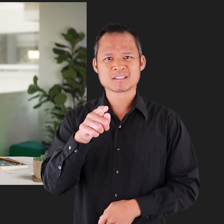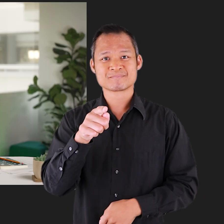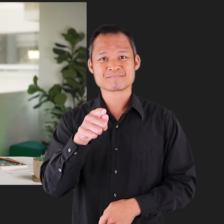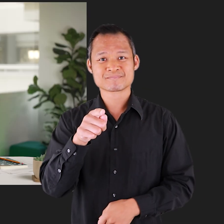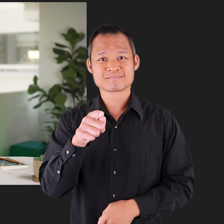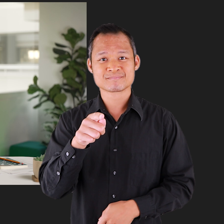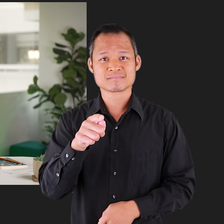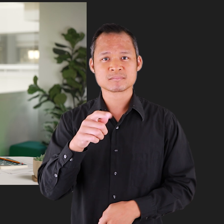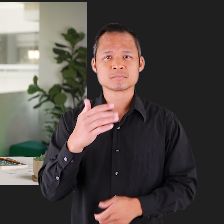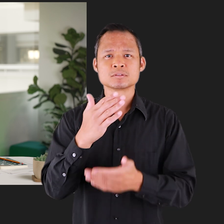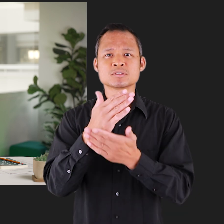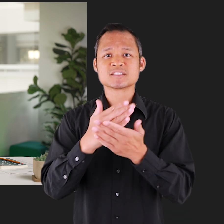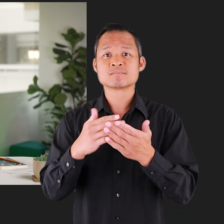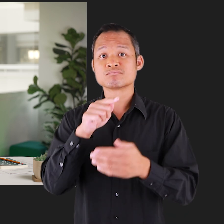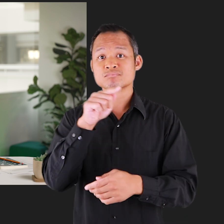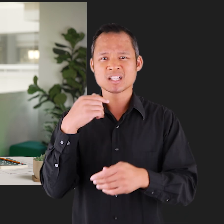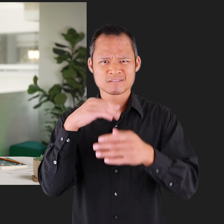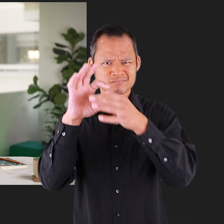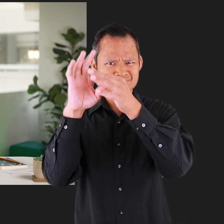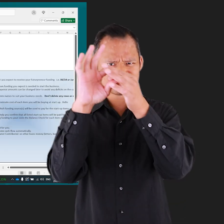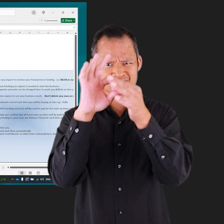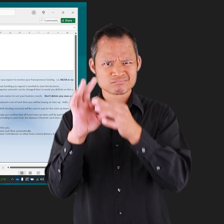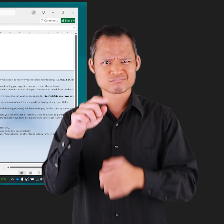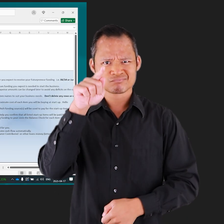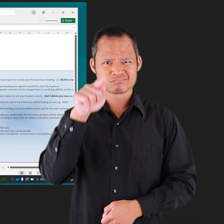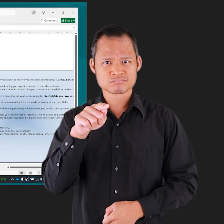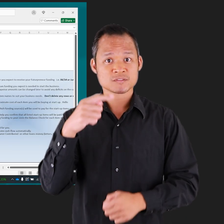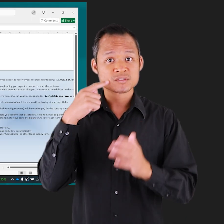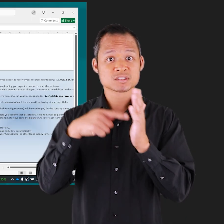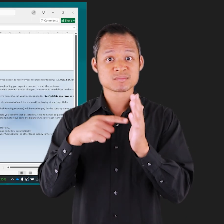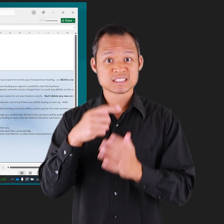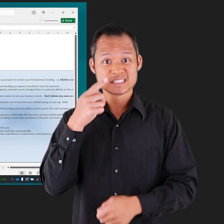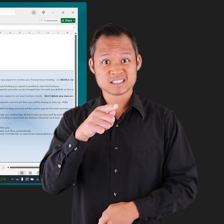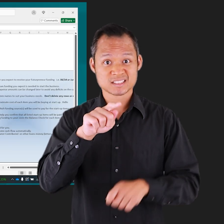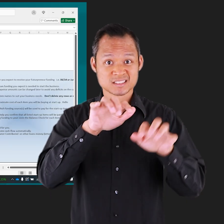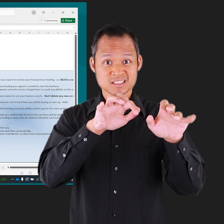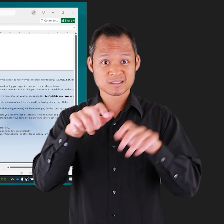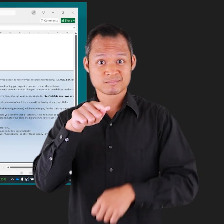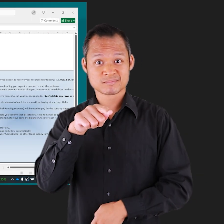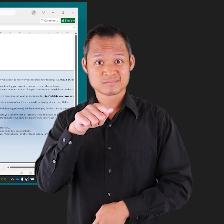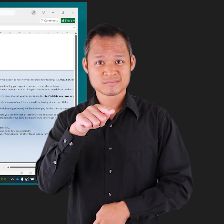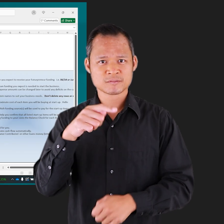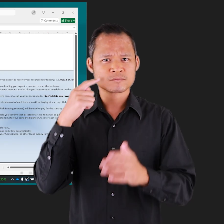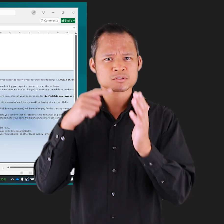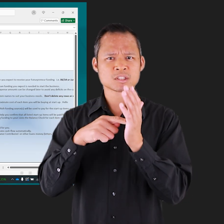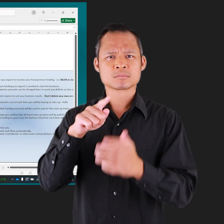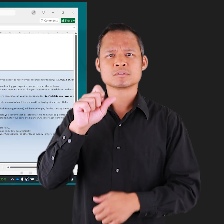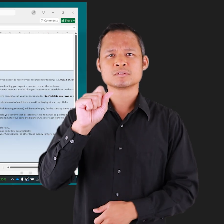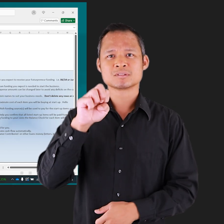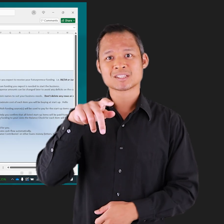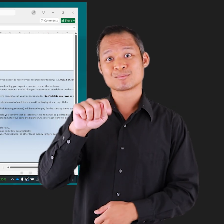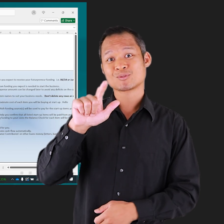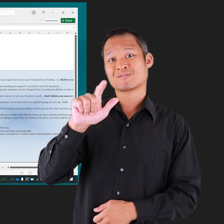various sections are connected to each other. For example, you'll see that what I fill in here, if I put in step 1,